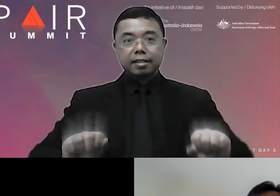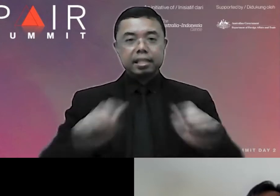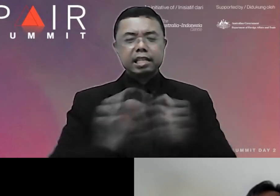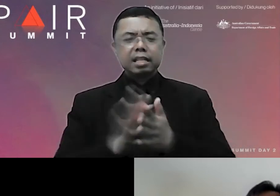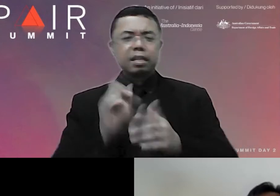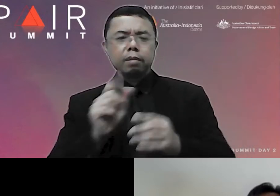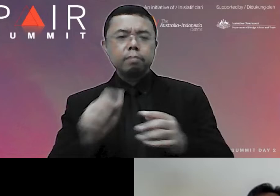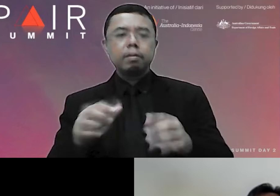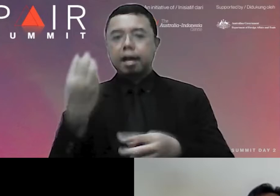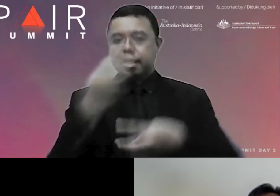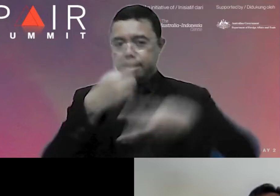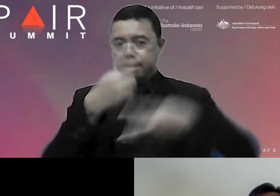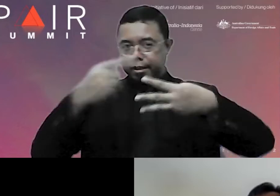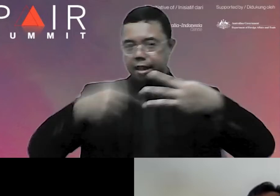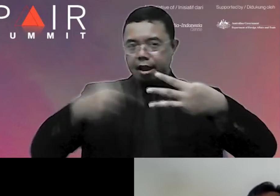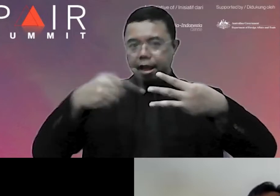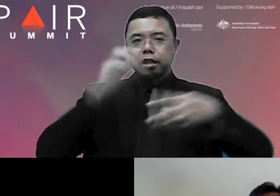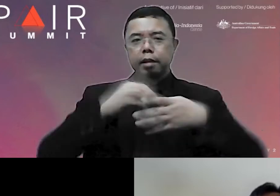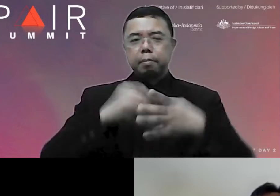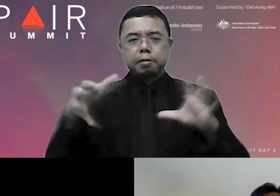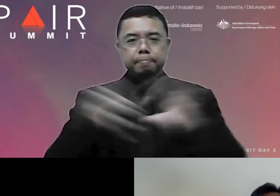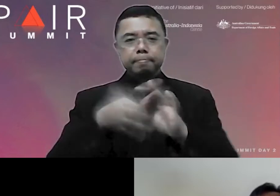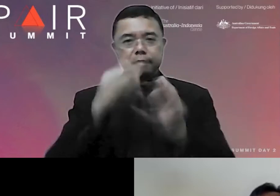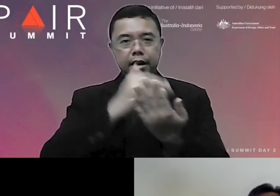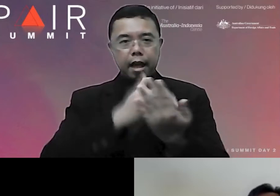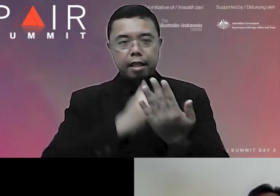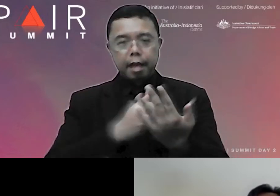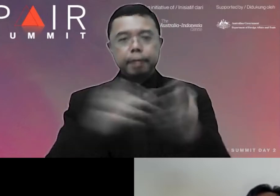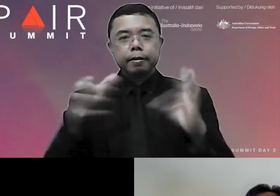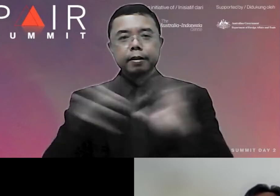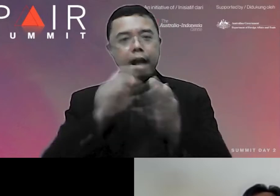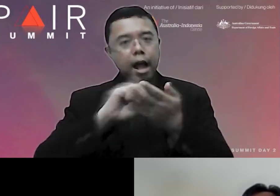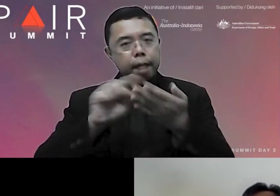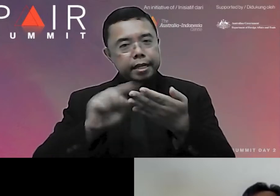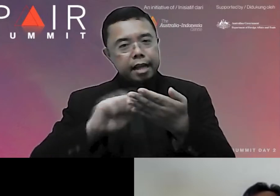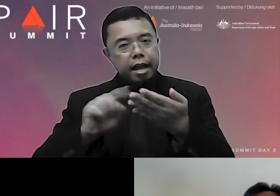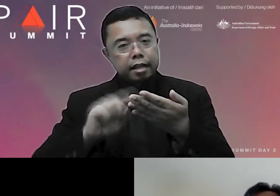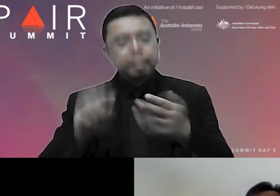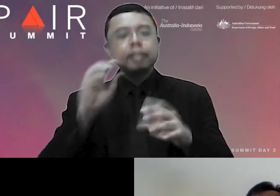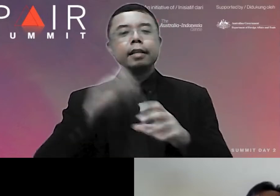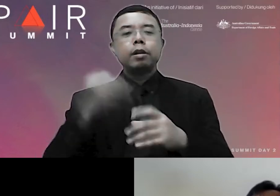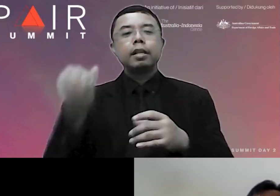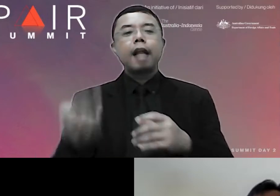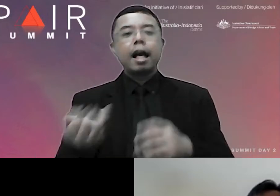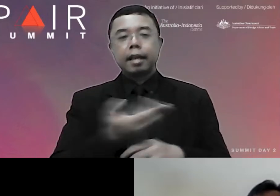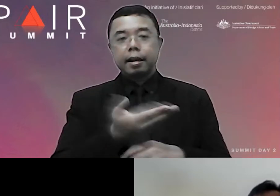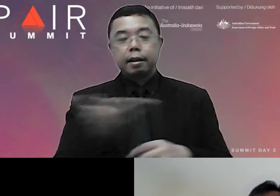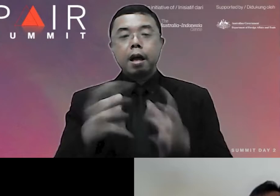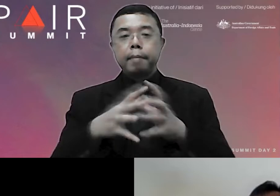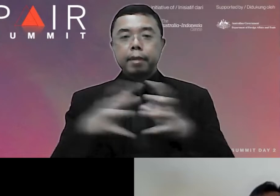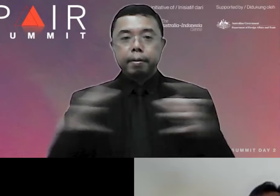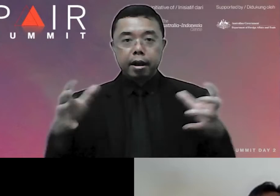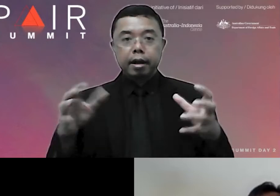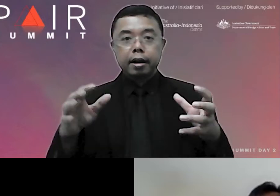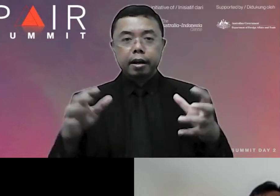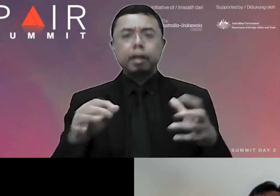of data, integration of application, and finally they develop to support the digital ecosystem. And